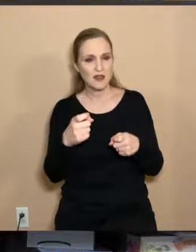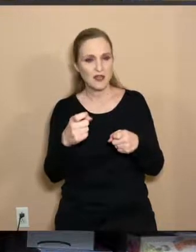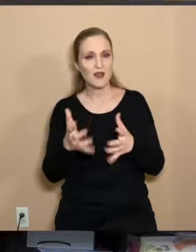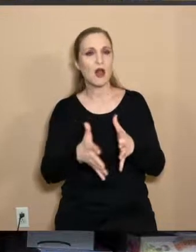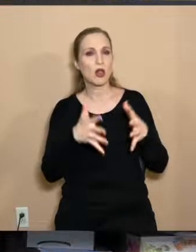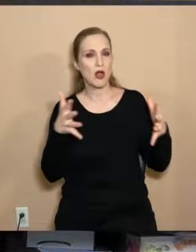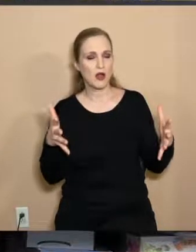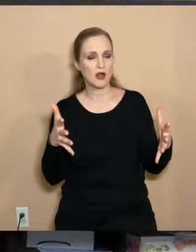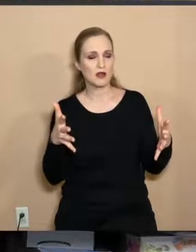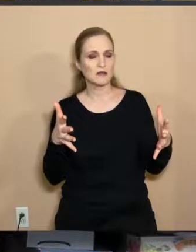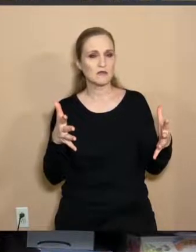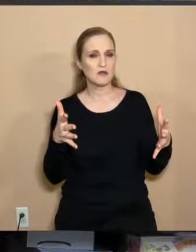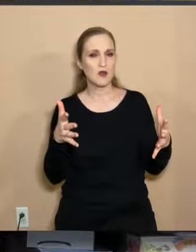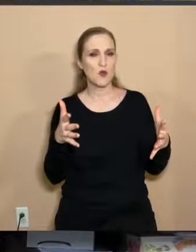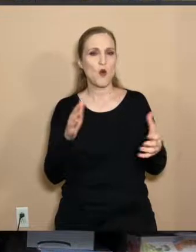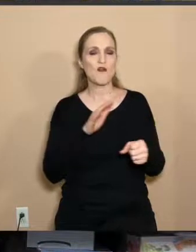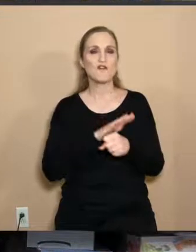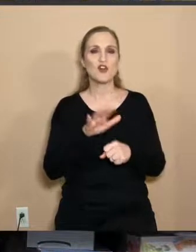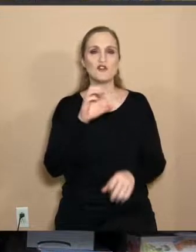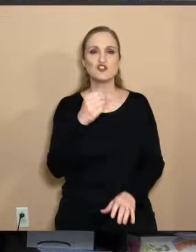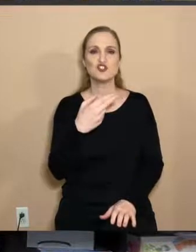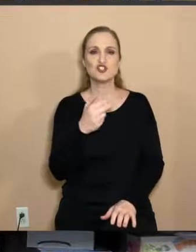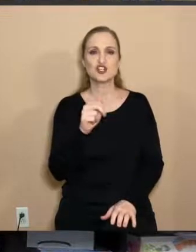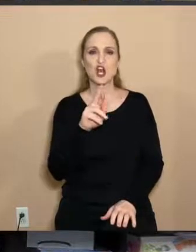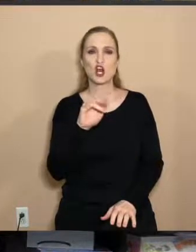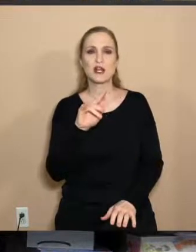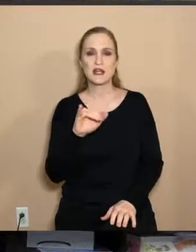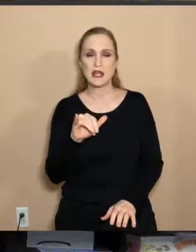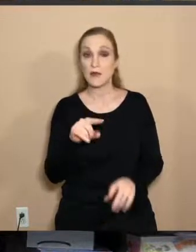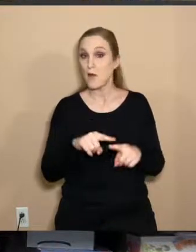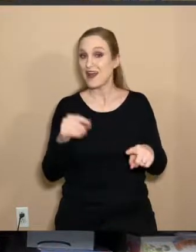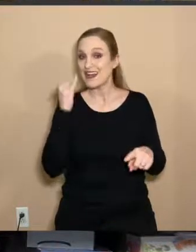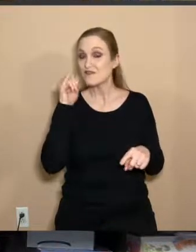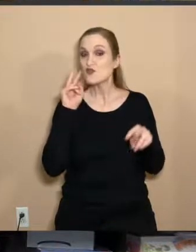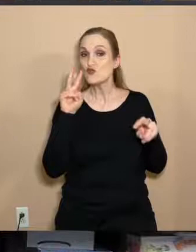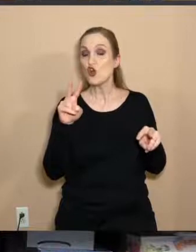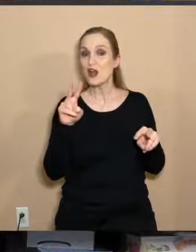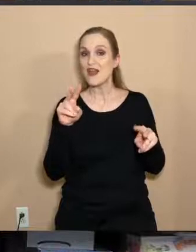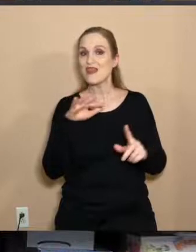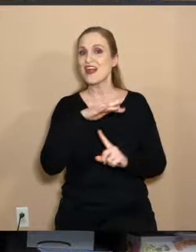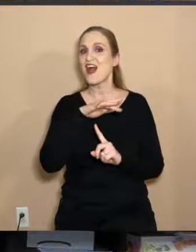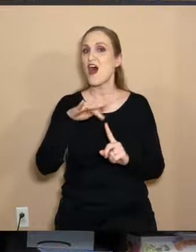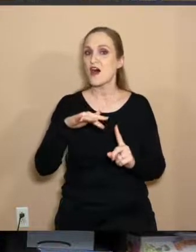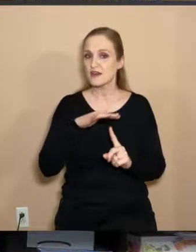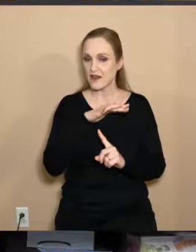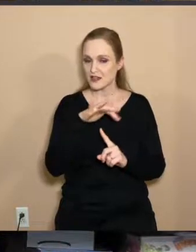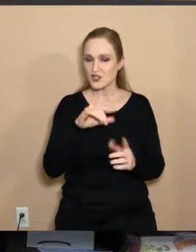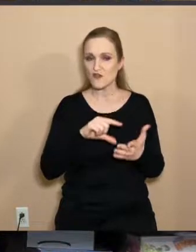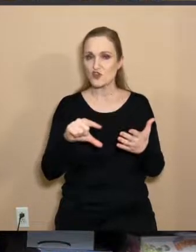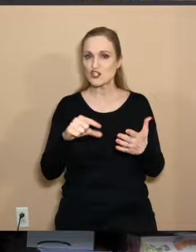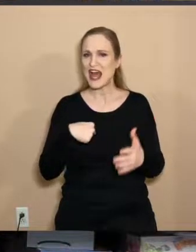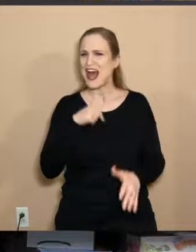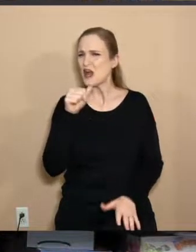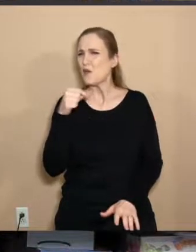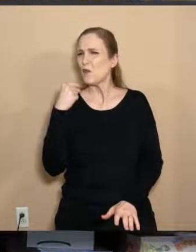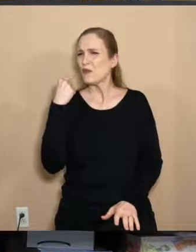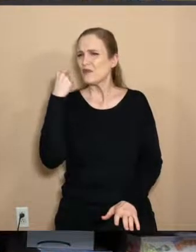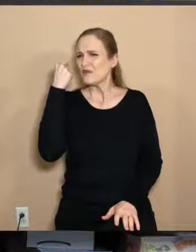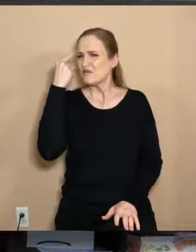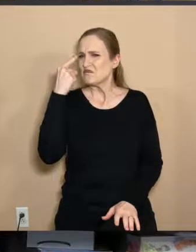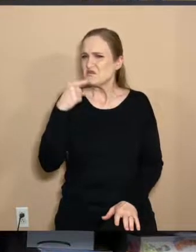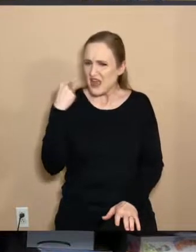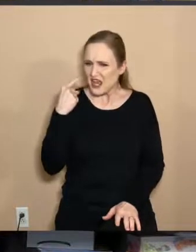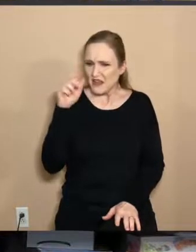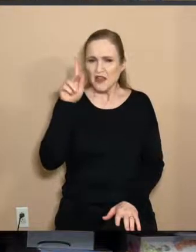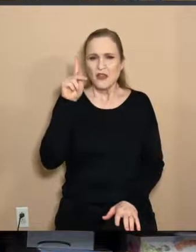being full of charity. But if you look in the larger context of where these verses occur, I don't think that